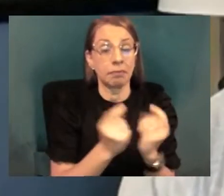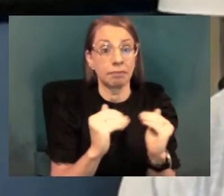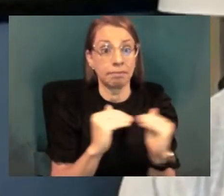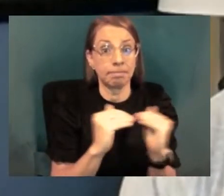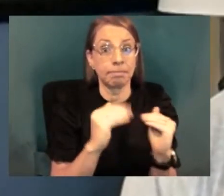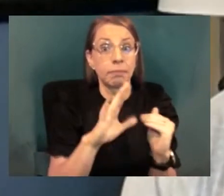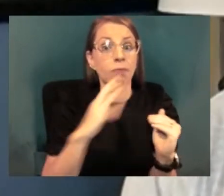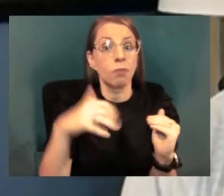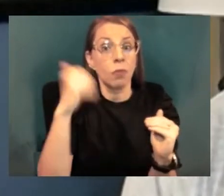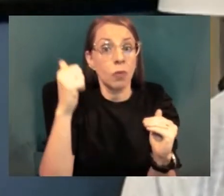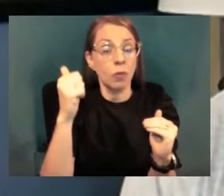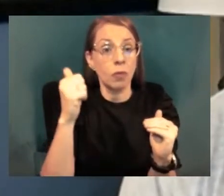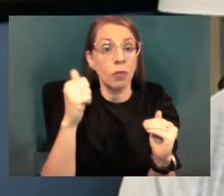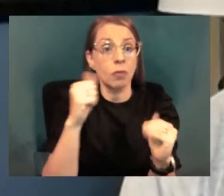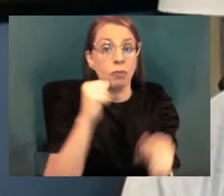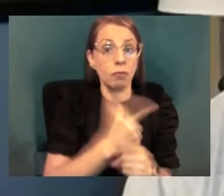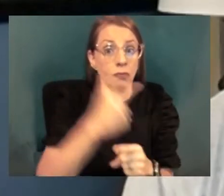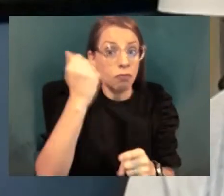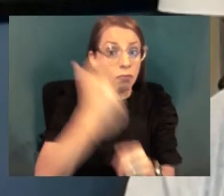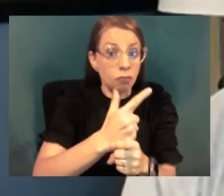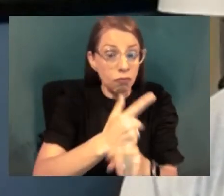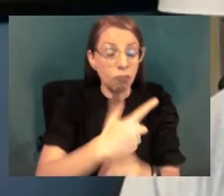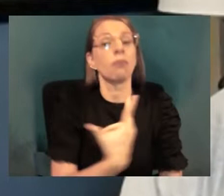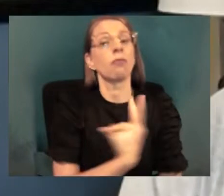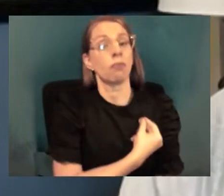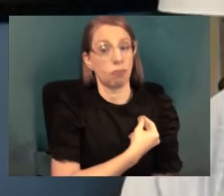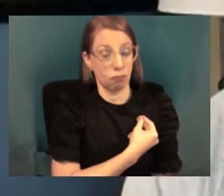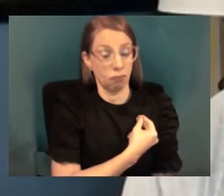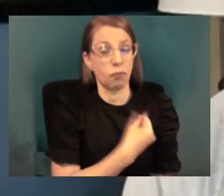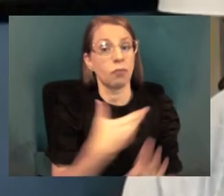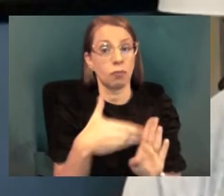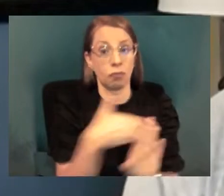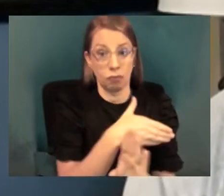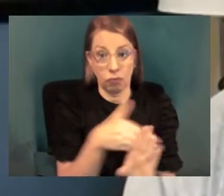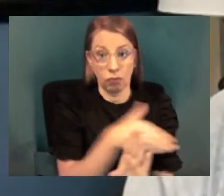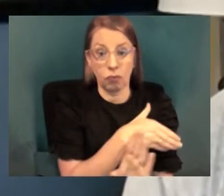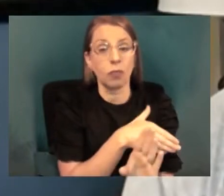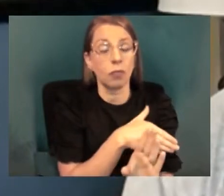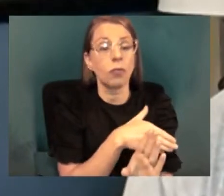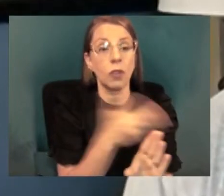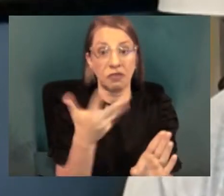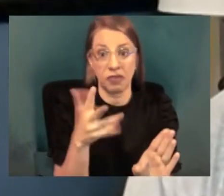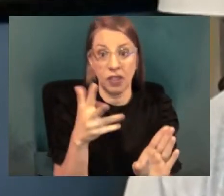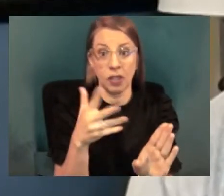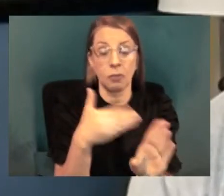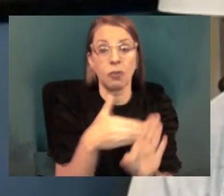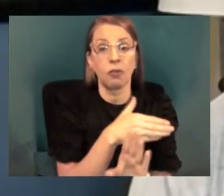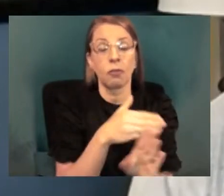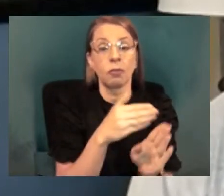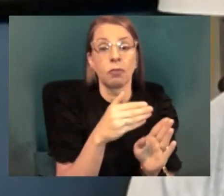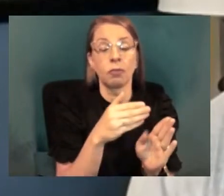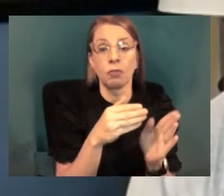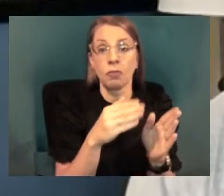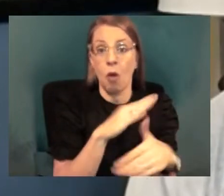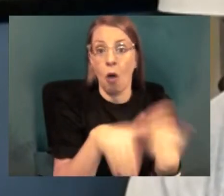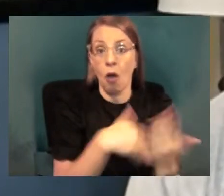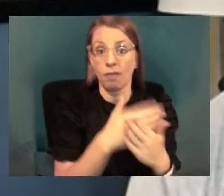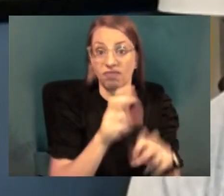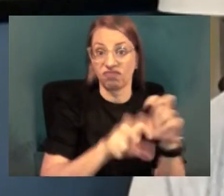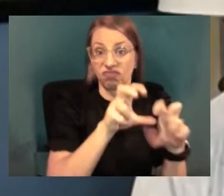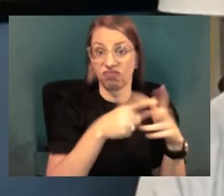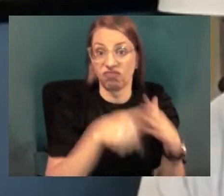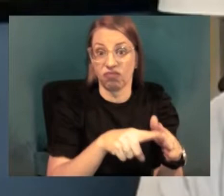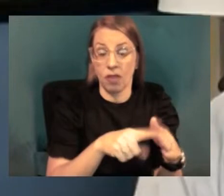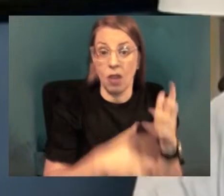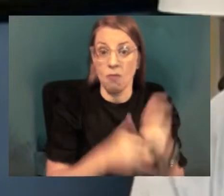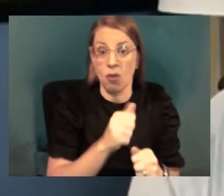older siblings were vaccinated prior to all of this, so that is another good thing. Most of his